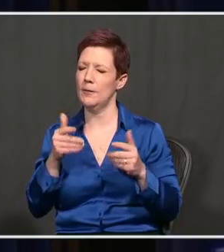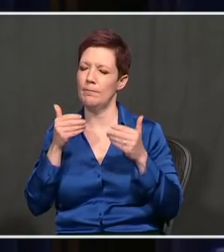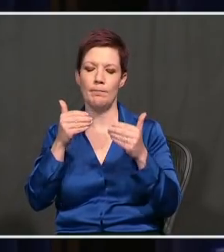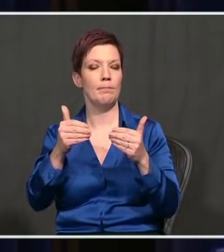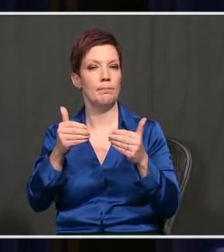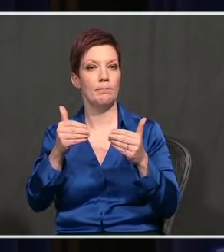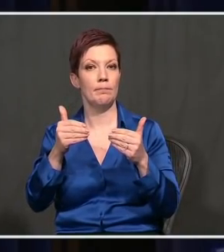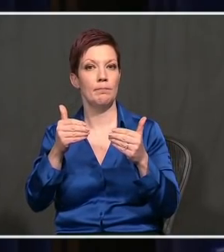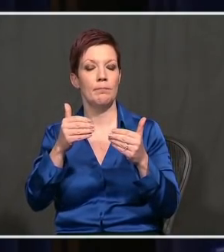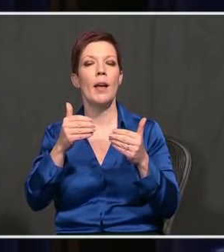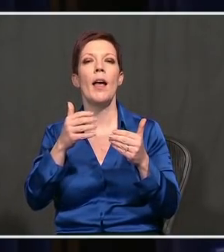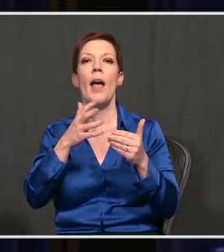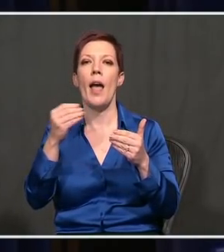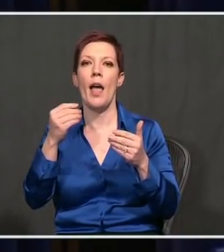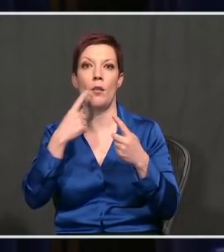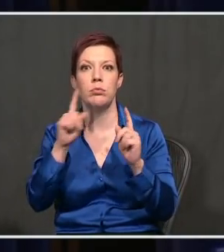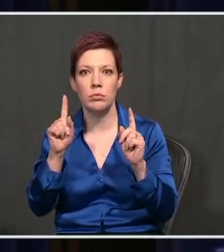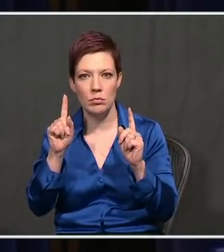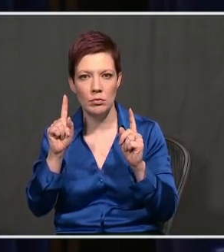remain